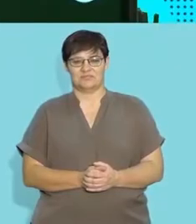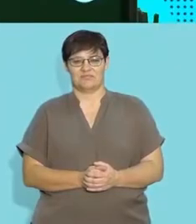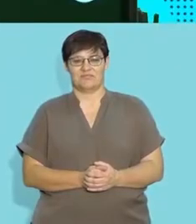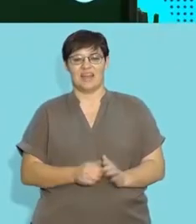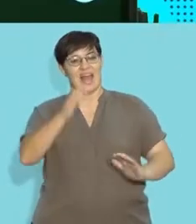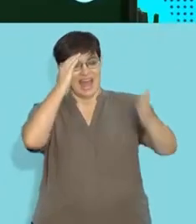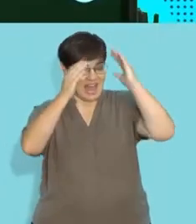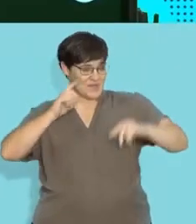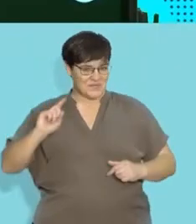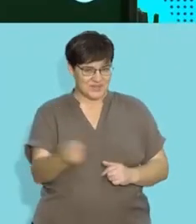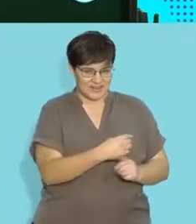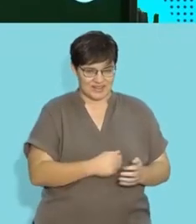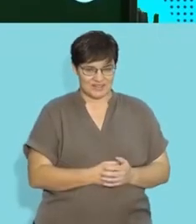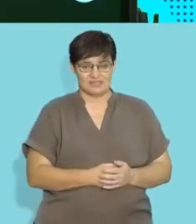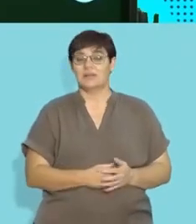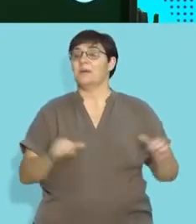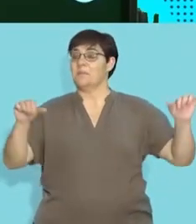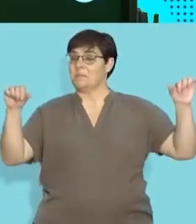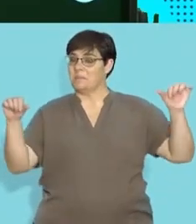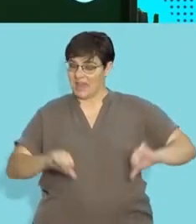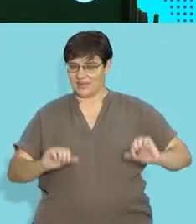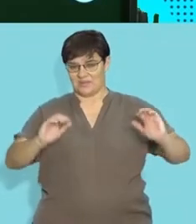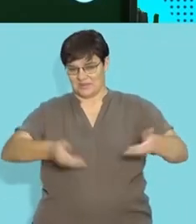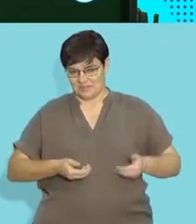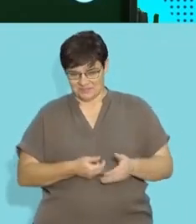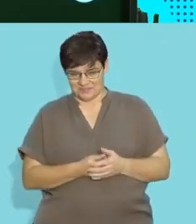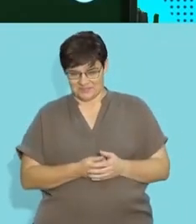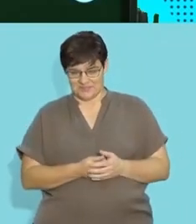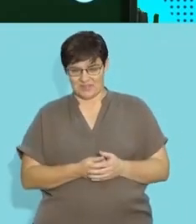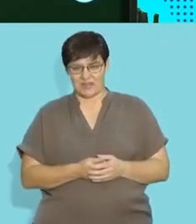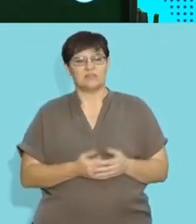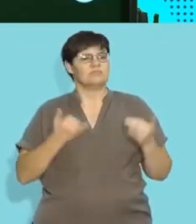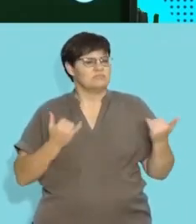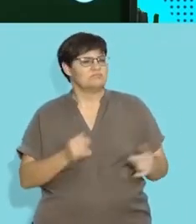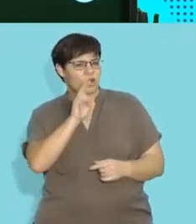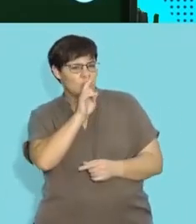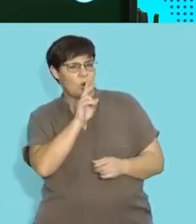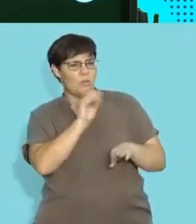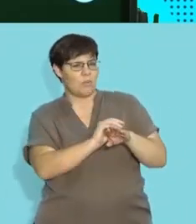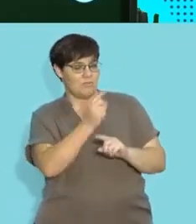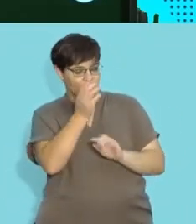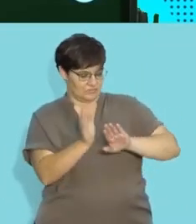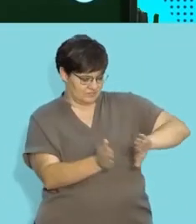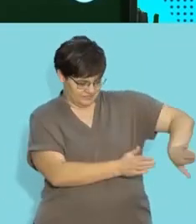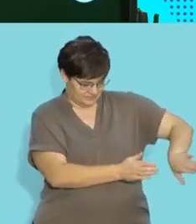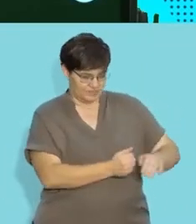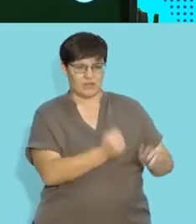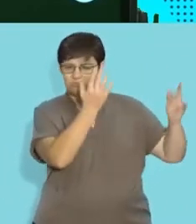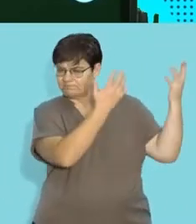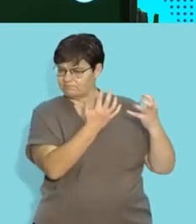Hello out there, guys. Welcome back once again. So we looked at our first problem, okay? We calculated